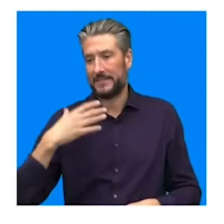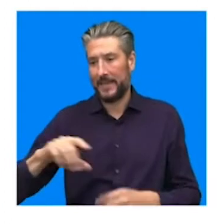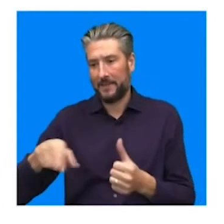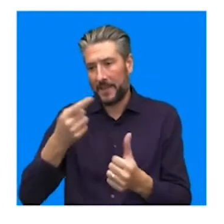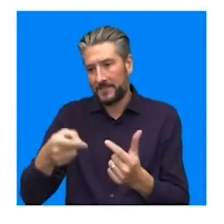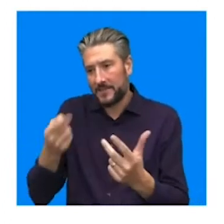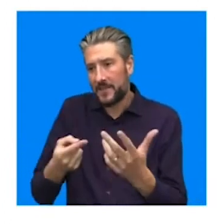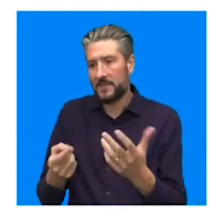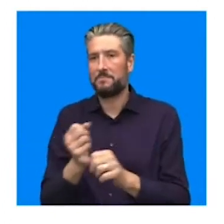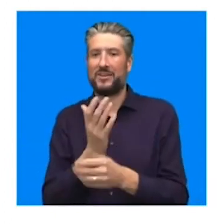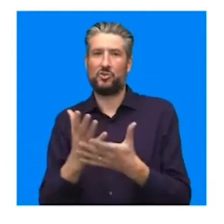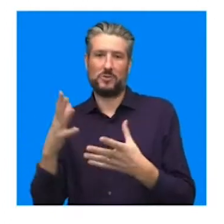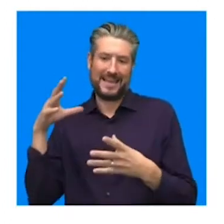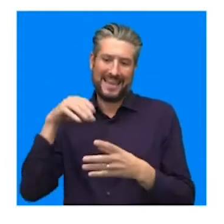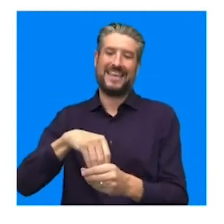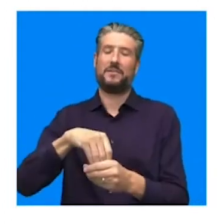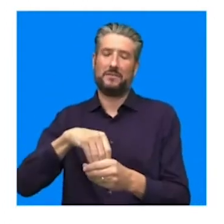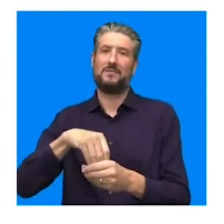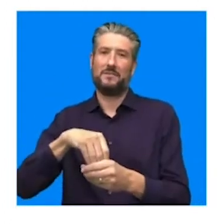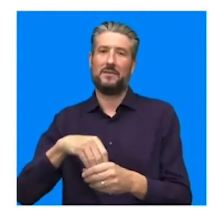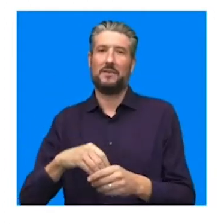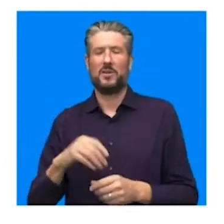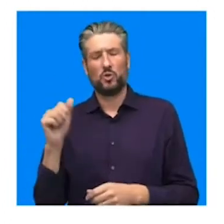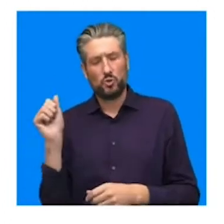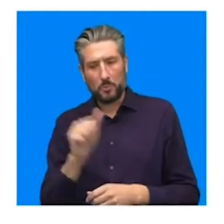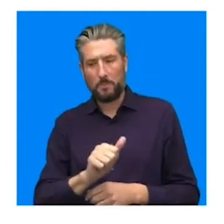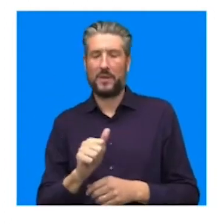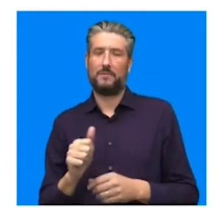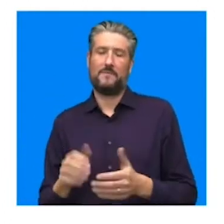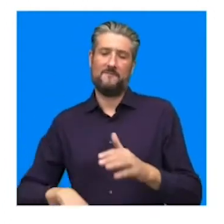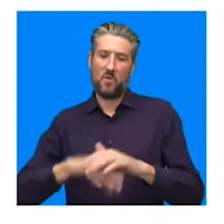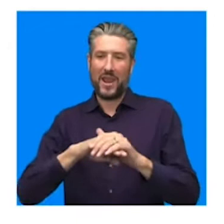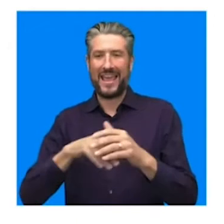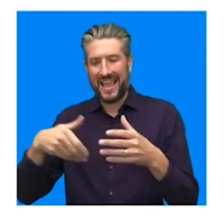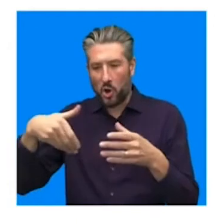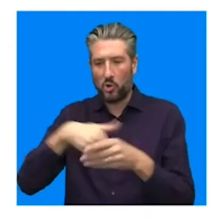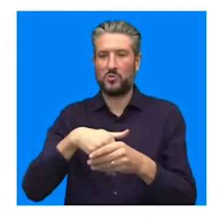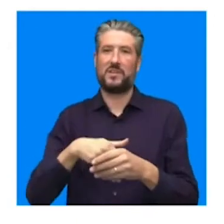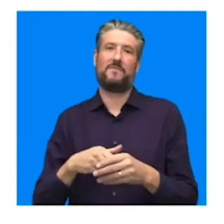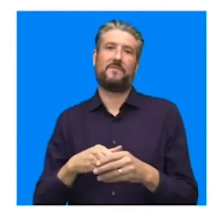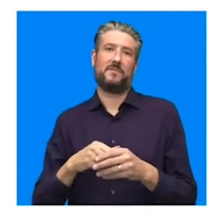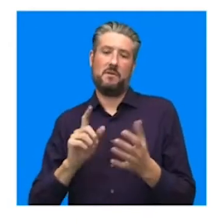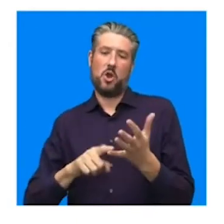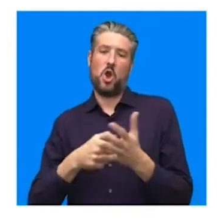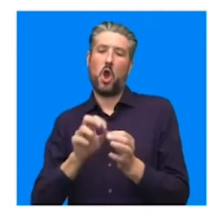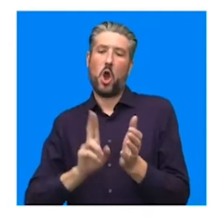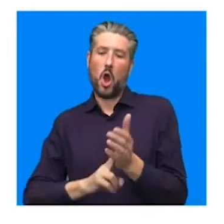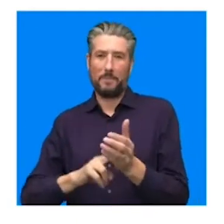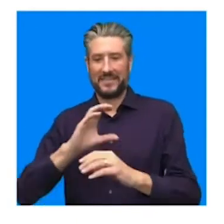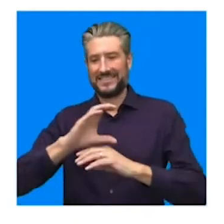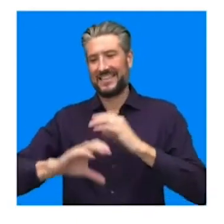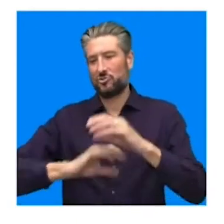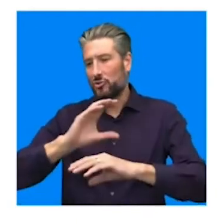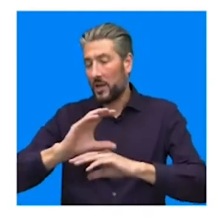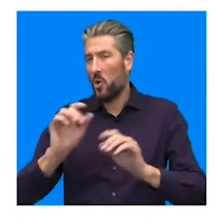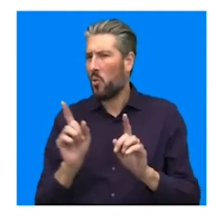in, so that is an inclusive urban century as well, and sustainable too. And it's